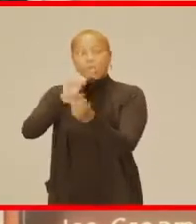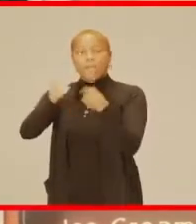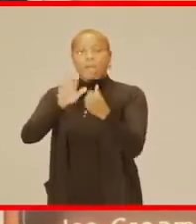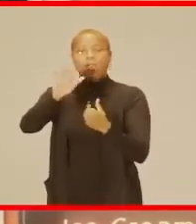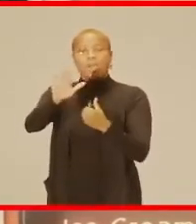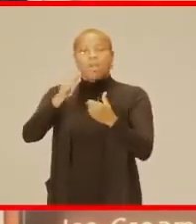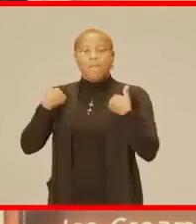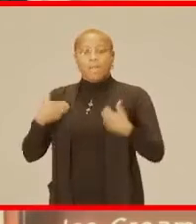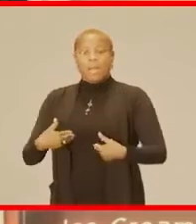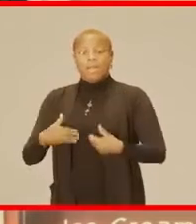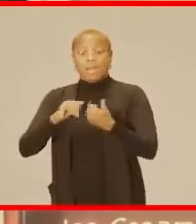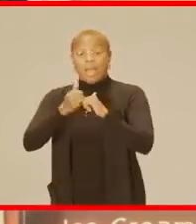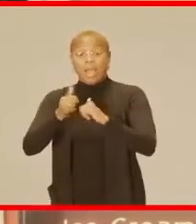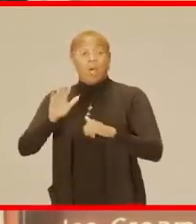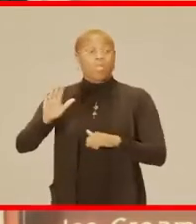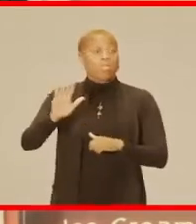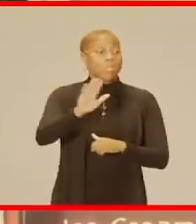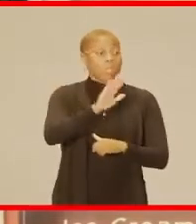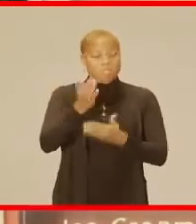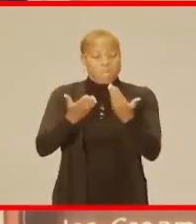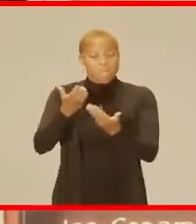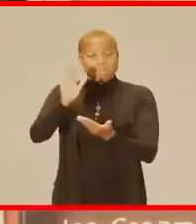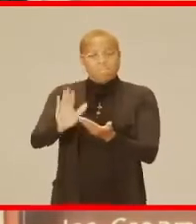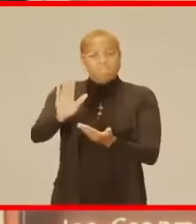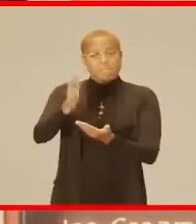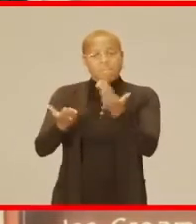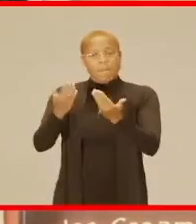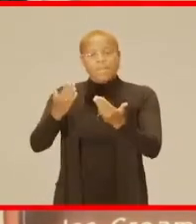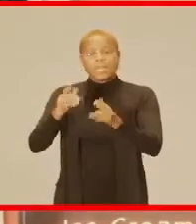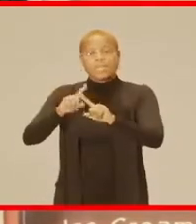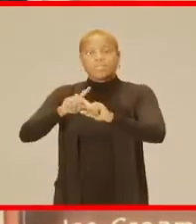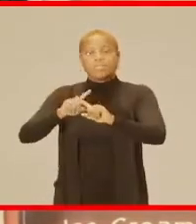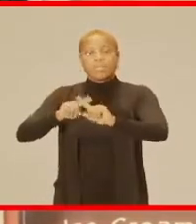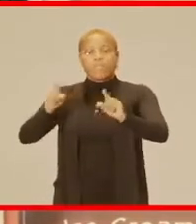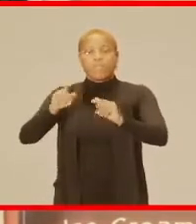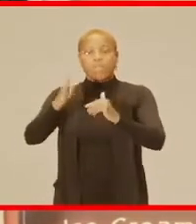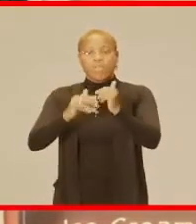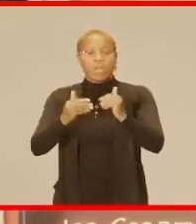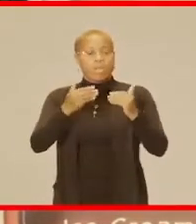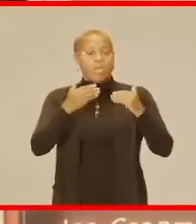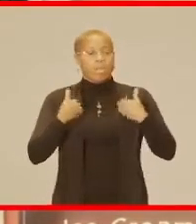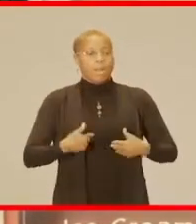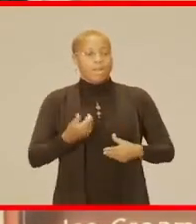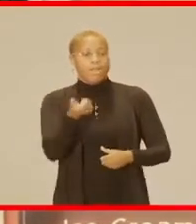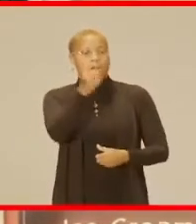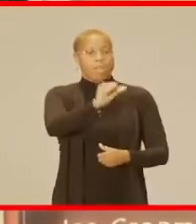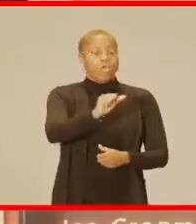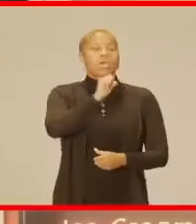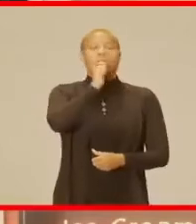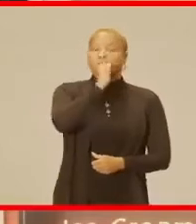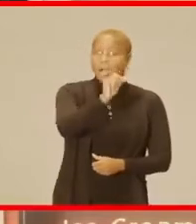different than the bodies of non-disabled people.